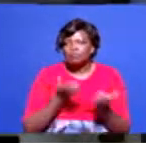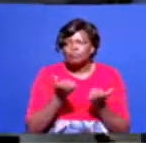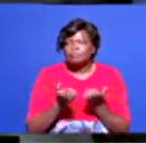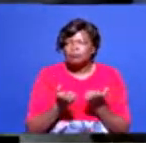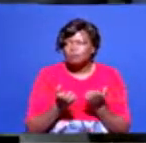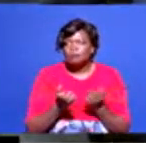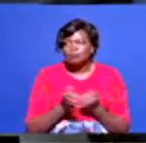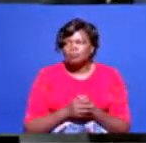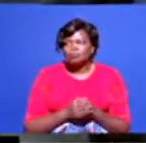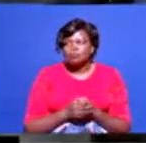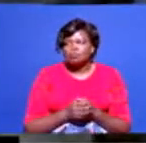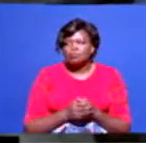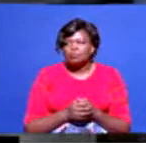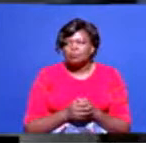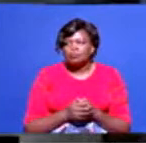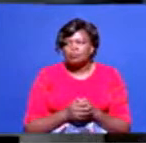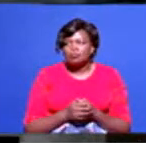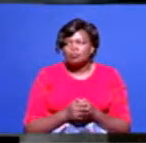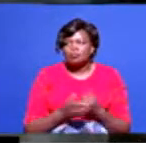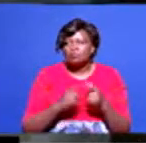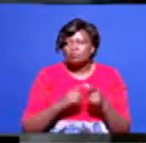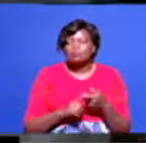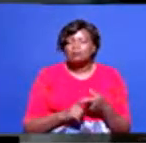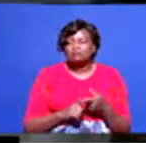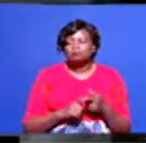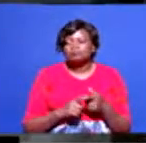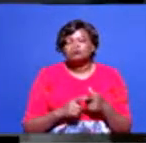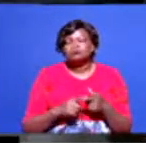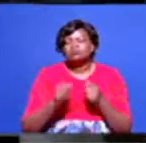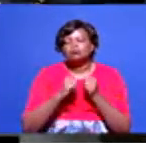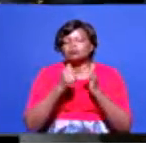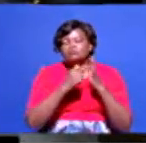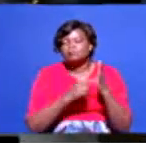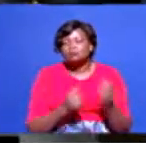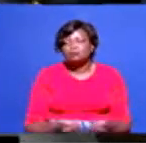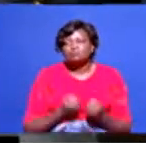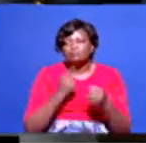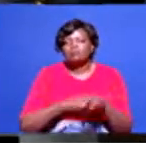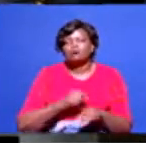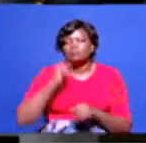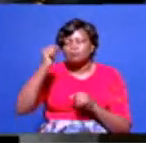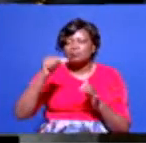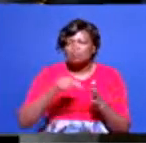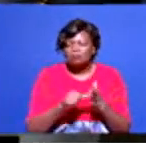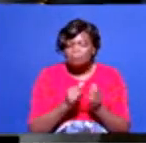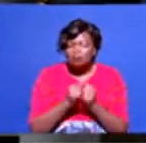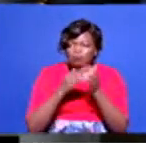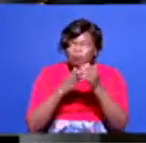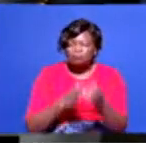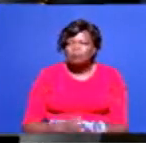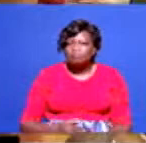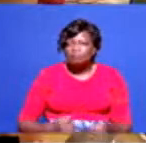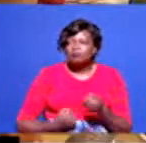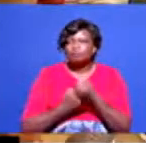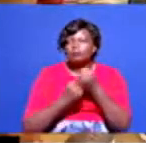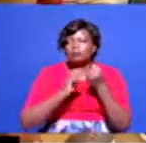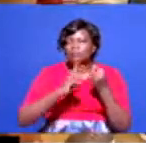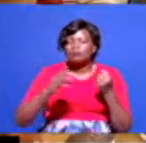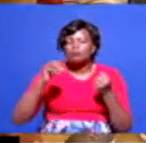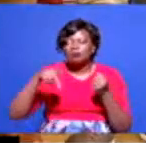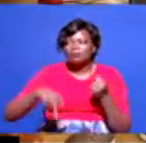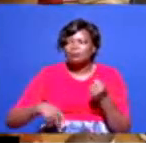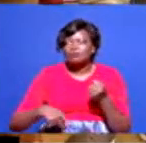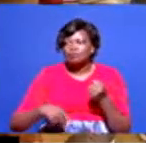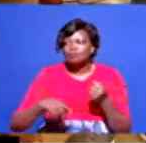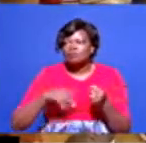immediate effect. Friday's lineup comes after days of political grandstanding with leaders allied to Westlands Member of Parliament vowing